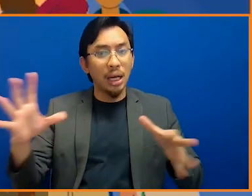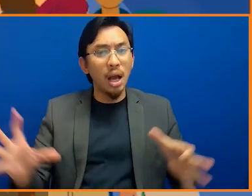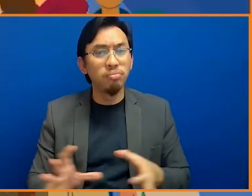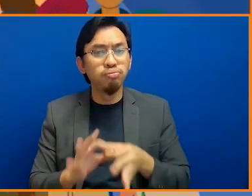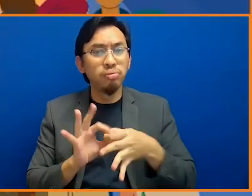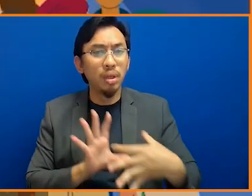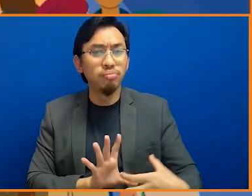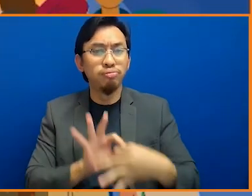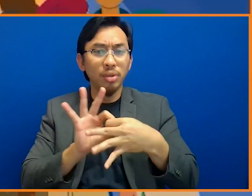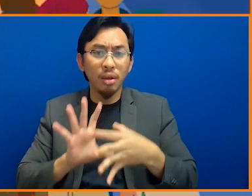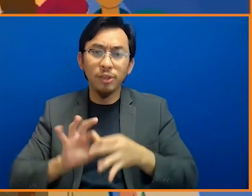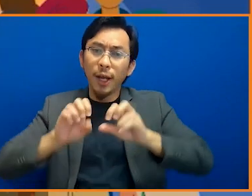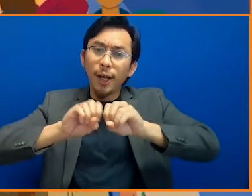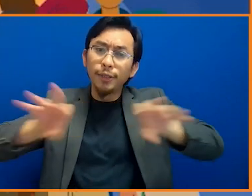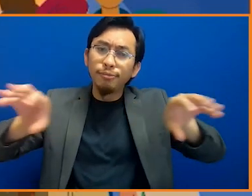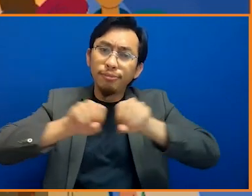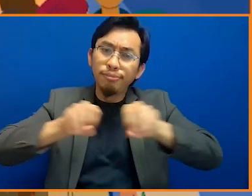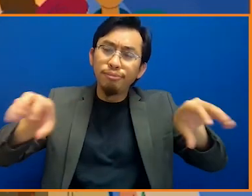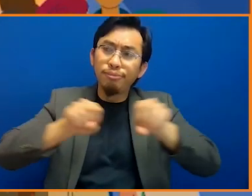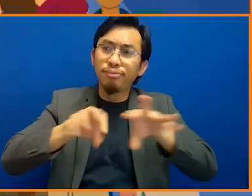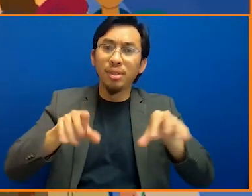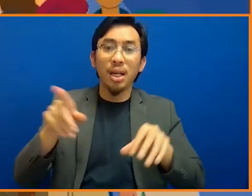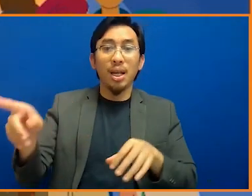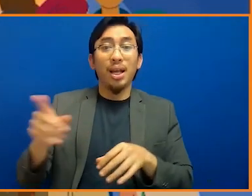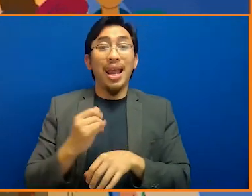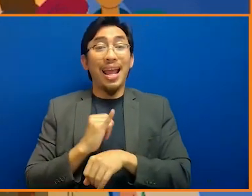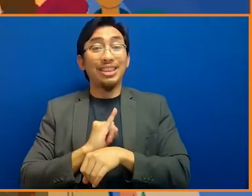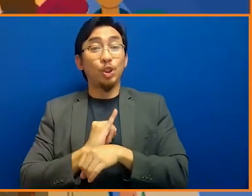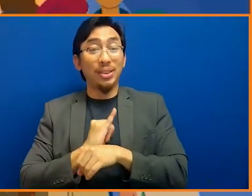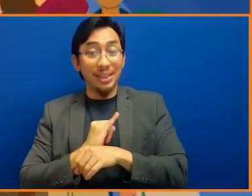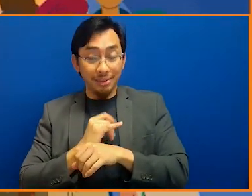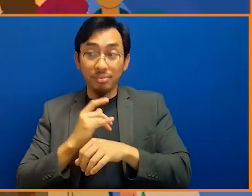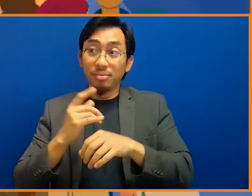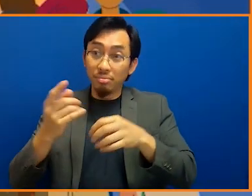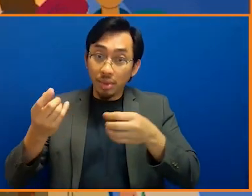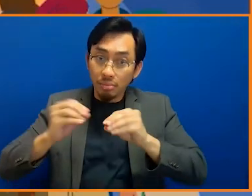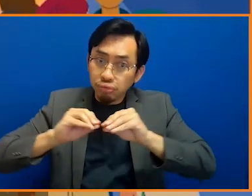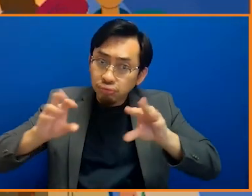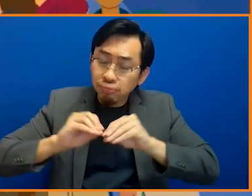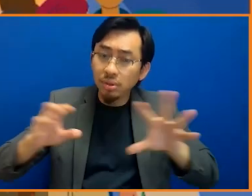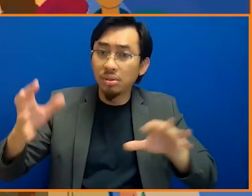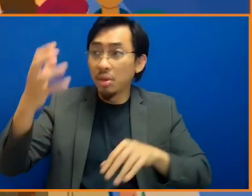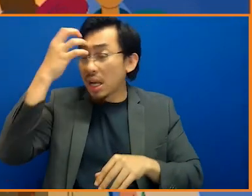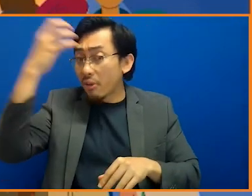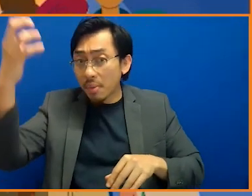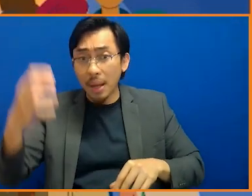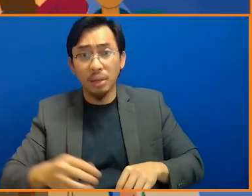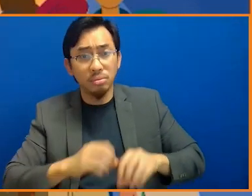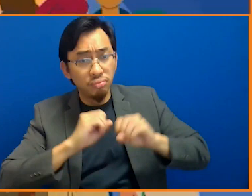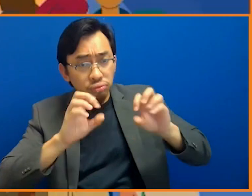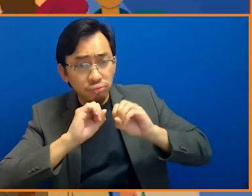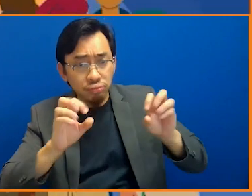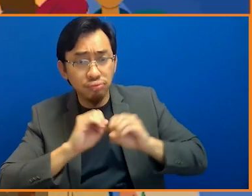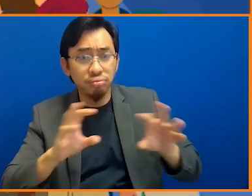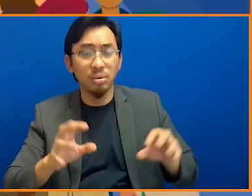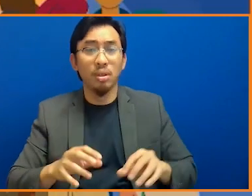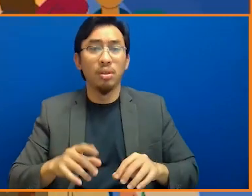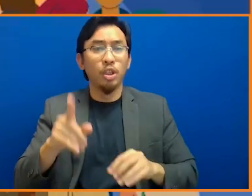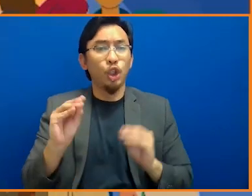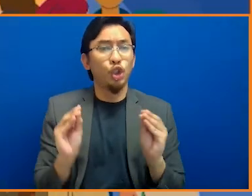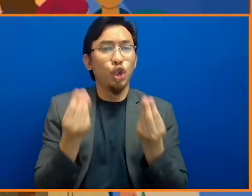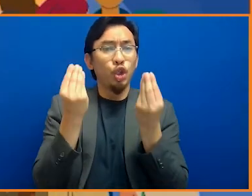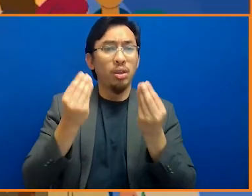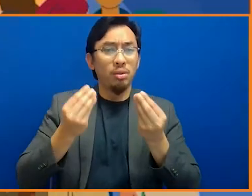can still collaborate to spread the information, so that despite having formal institutions giving the education, youth organizations or